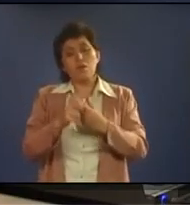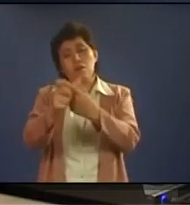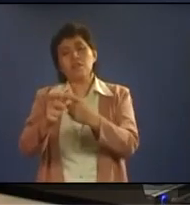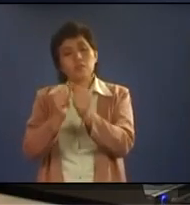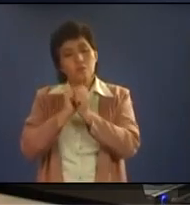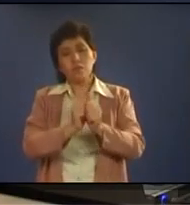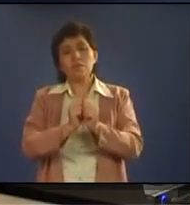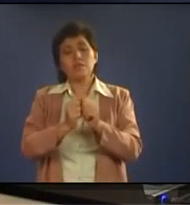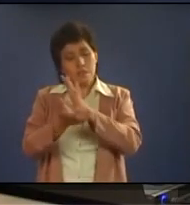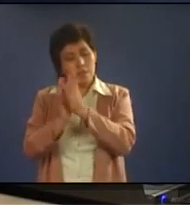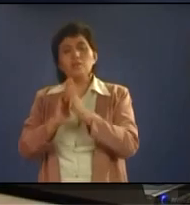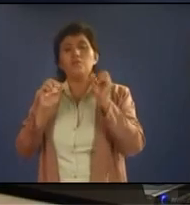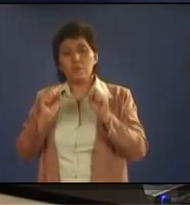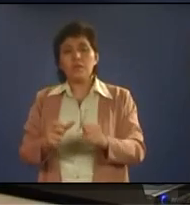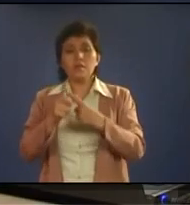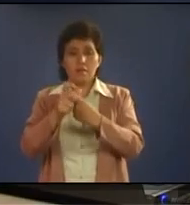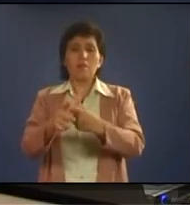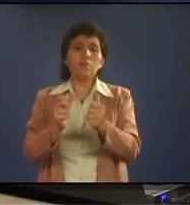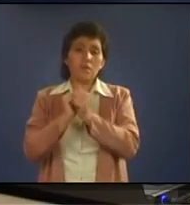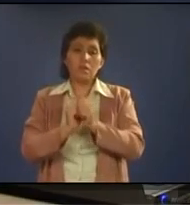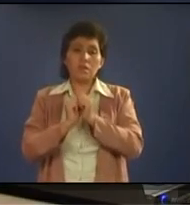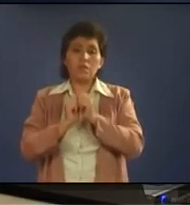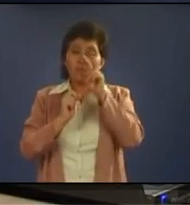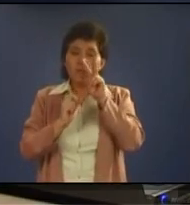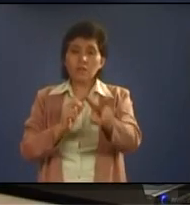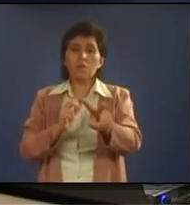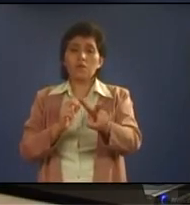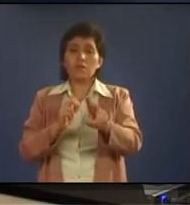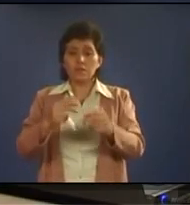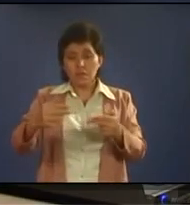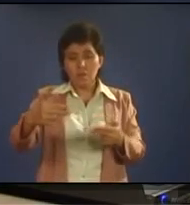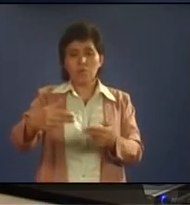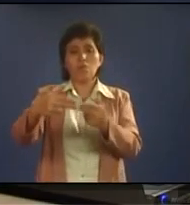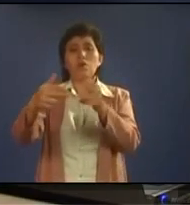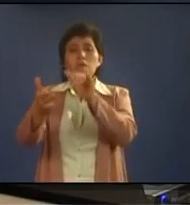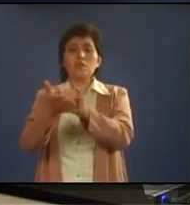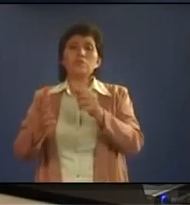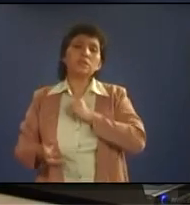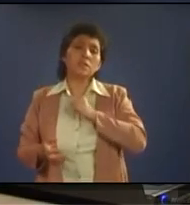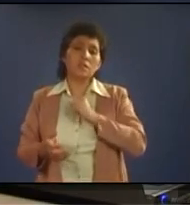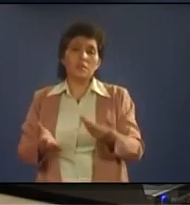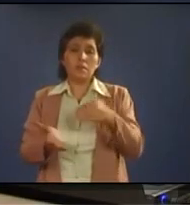you need to run together. So you have to look back in the context again, yeah? Now, another